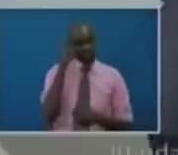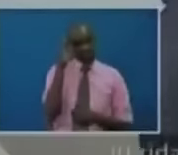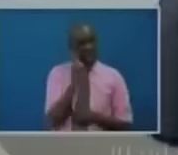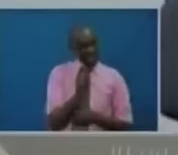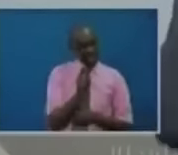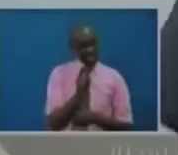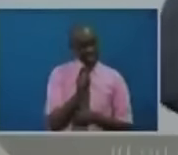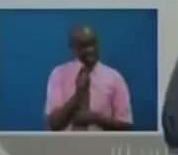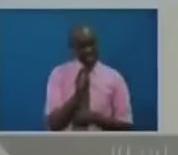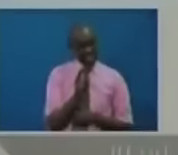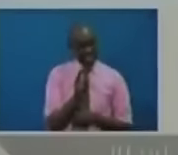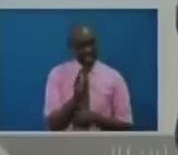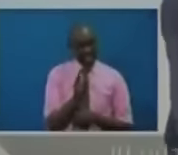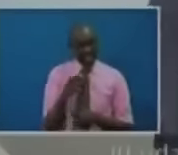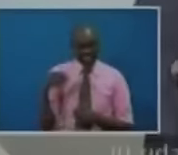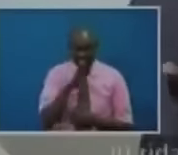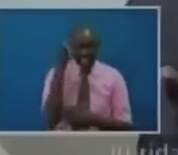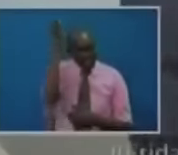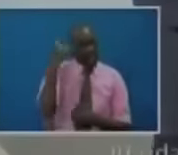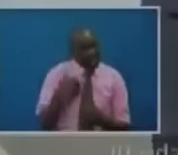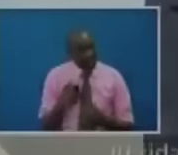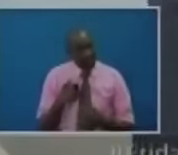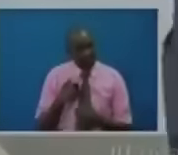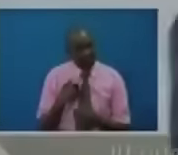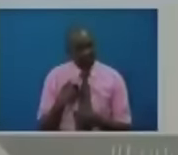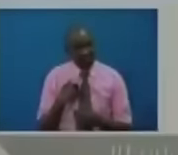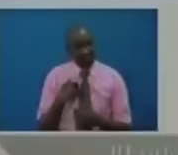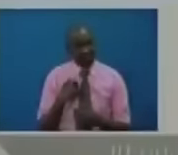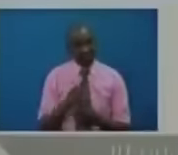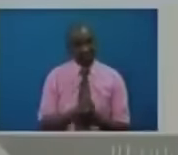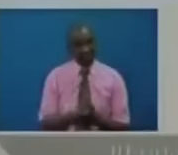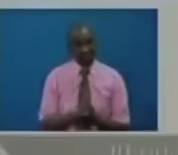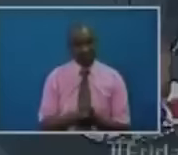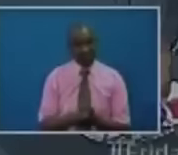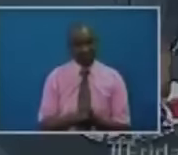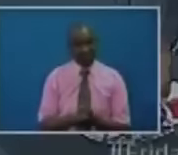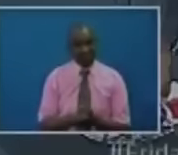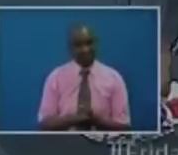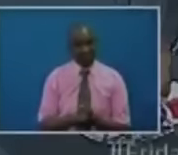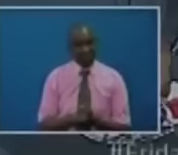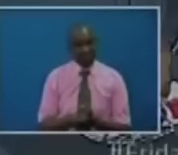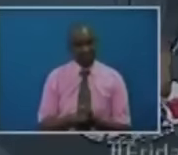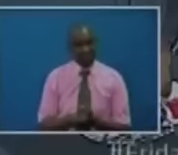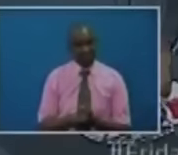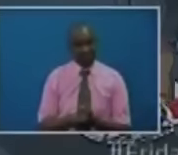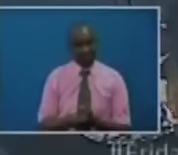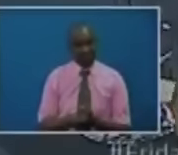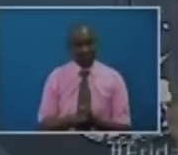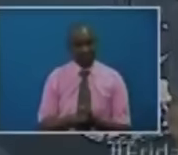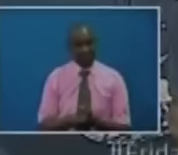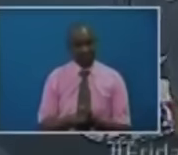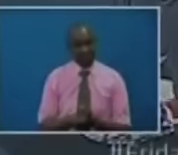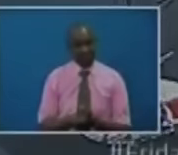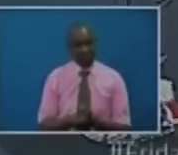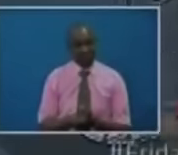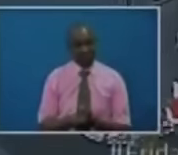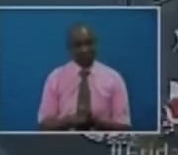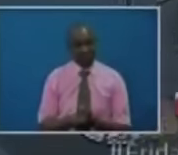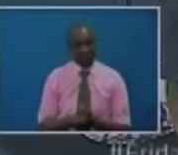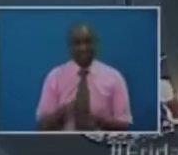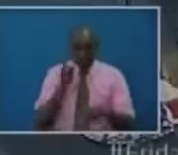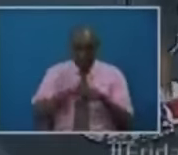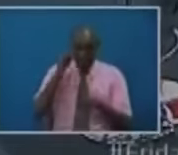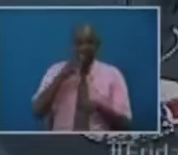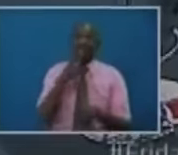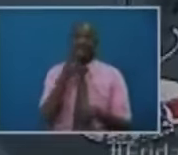if heaven you play with snakes, down here we don't play with snakes. Right. No? Okay. And even when he reached the Red